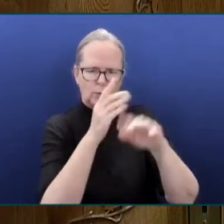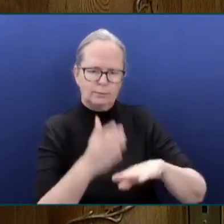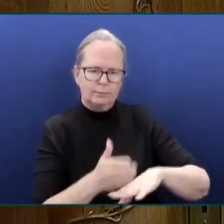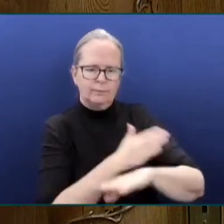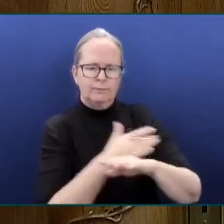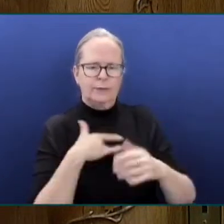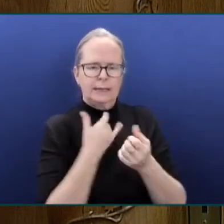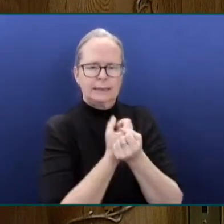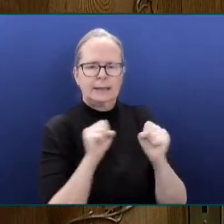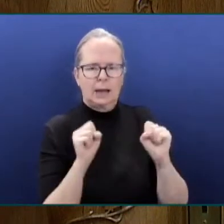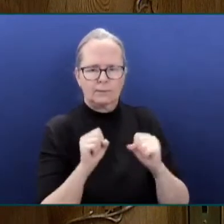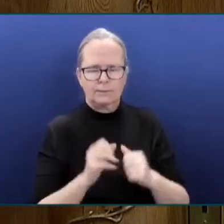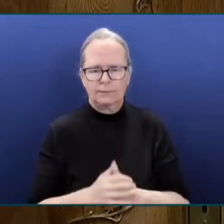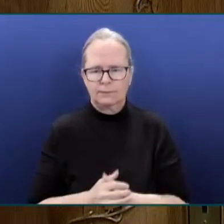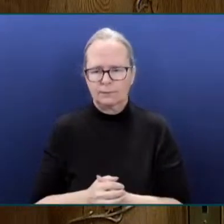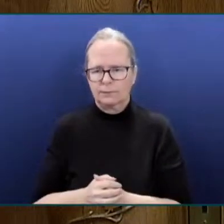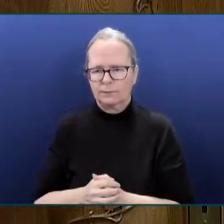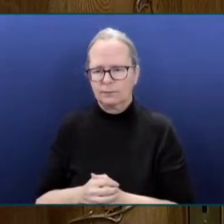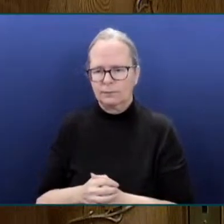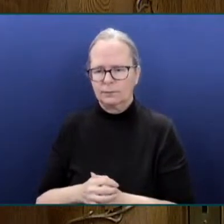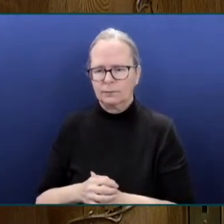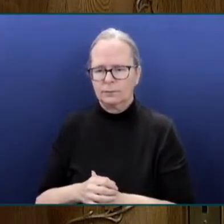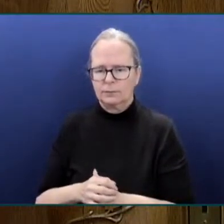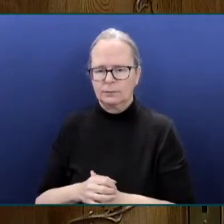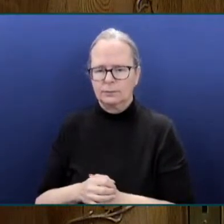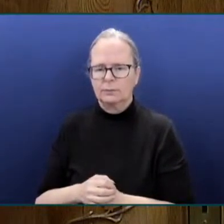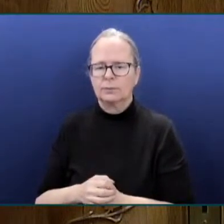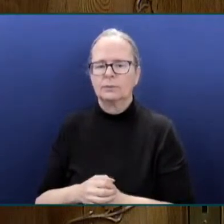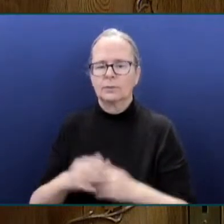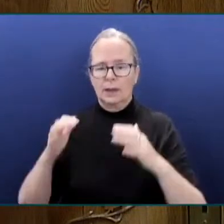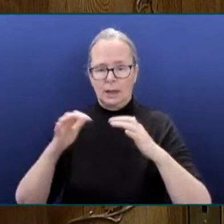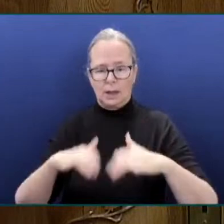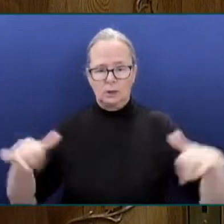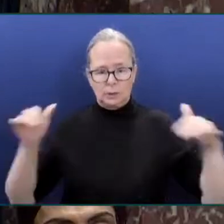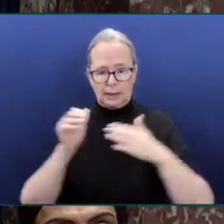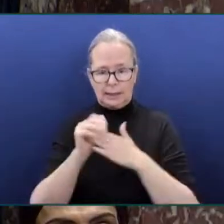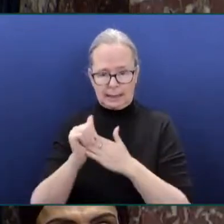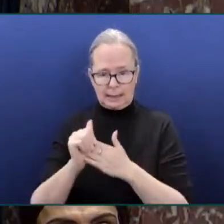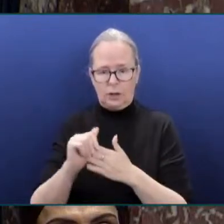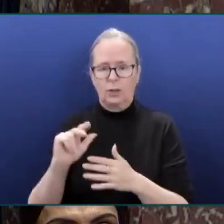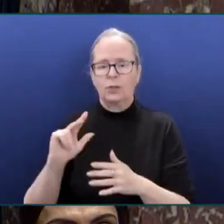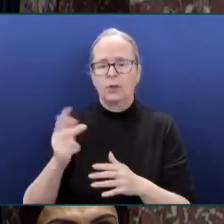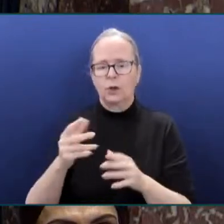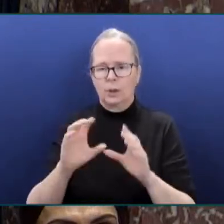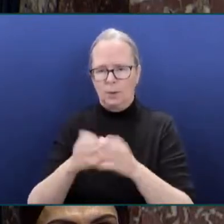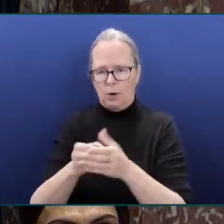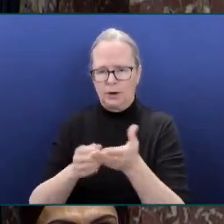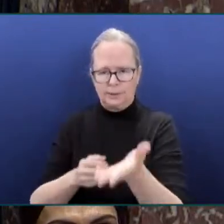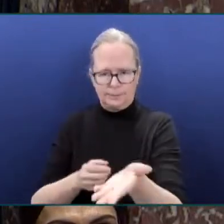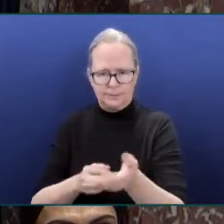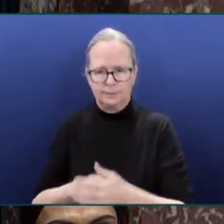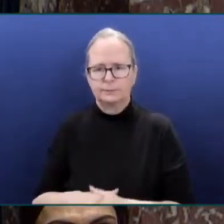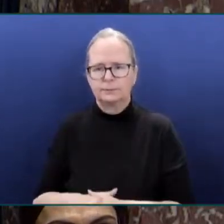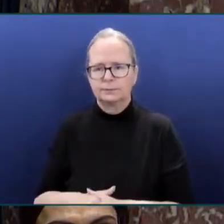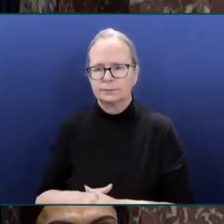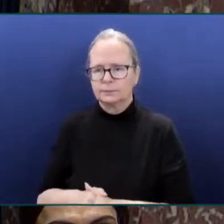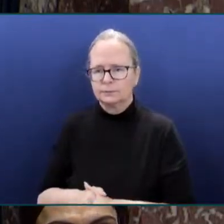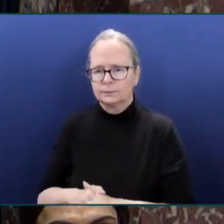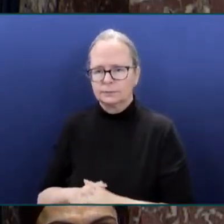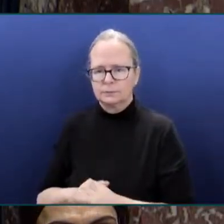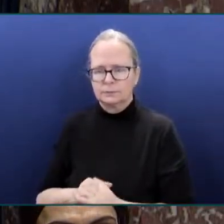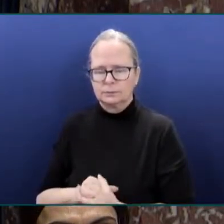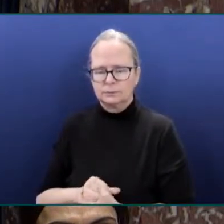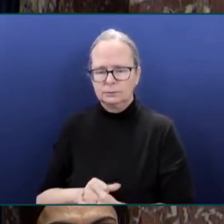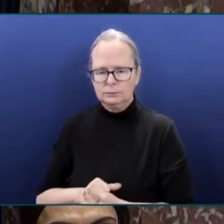House Leader of Third Party. Yeah, thank you, Mr. Speaker. The Montney Play in northeastern British Columbia is the largest potential